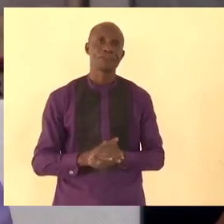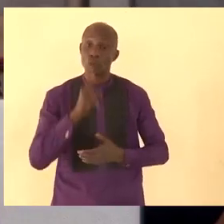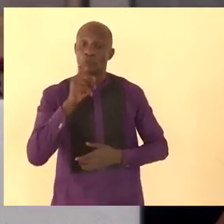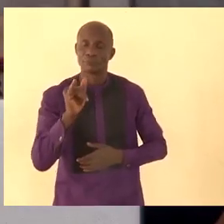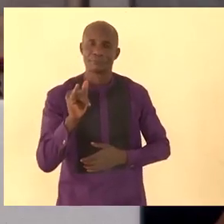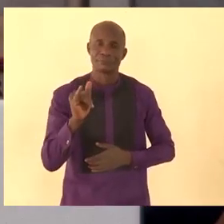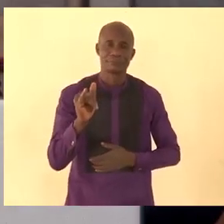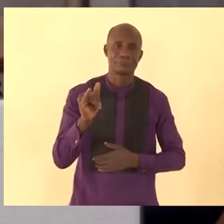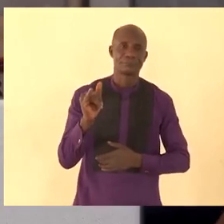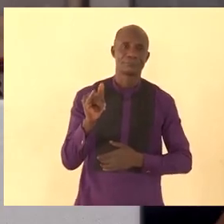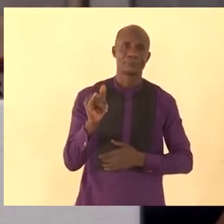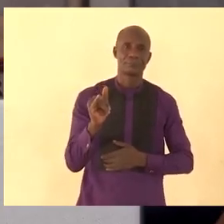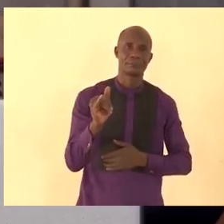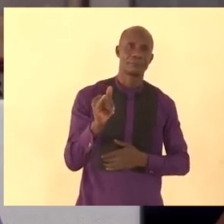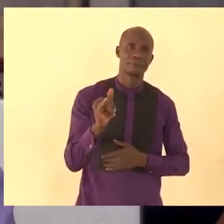Actually,